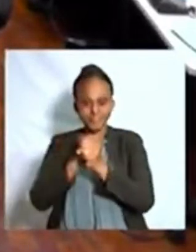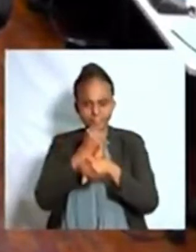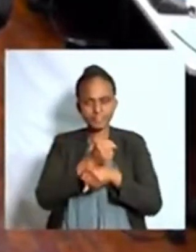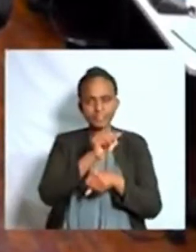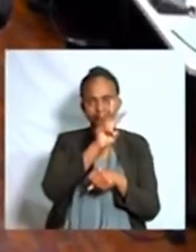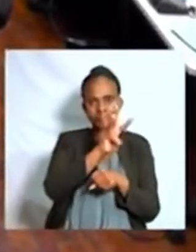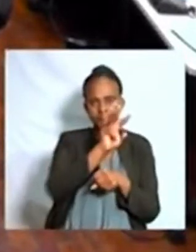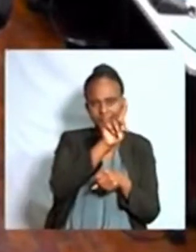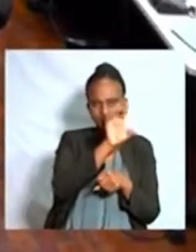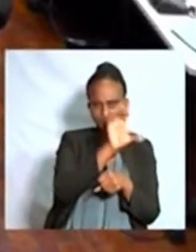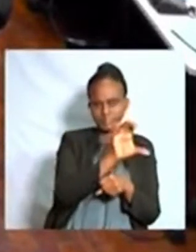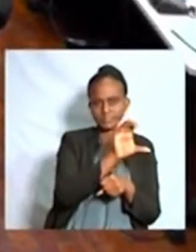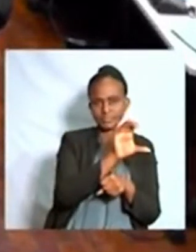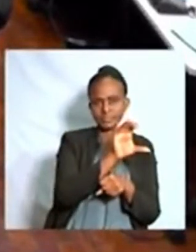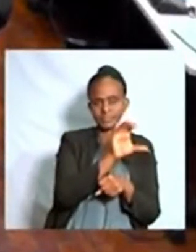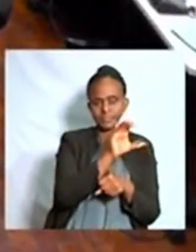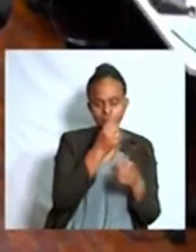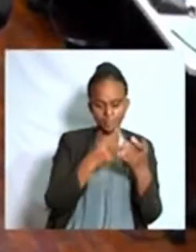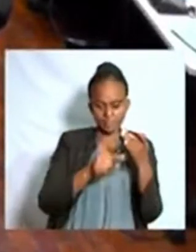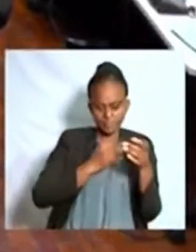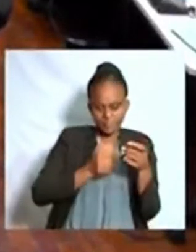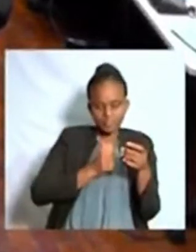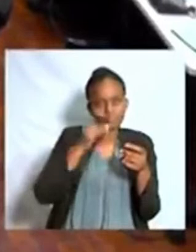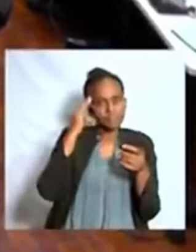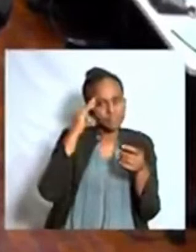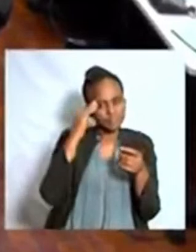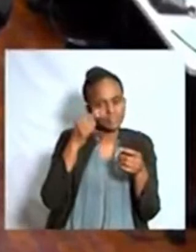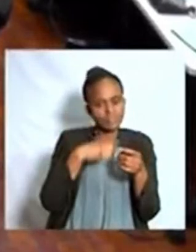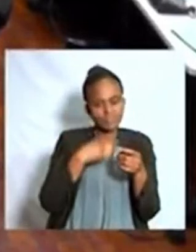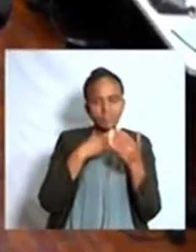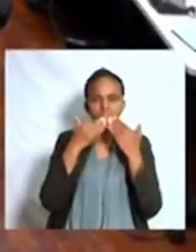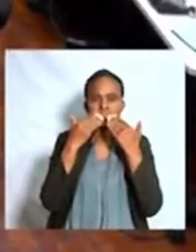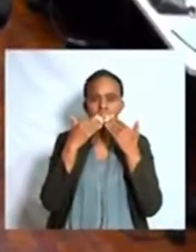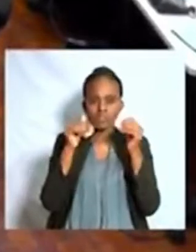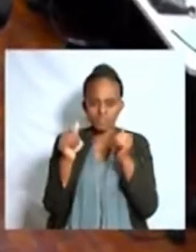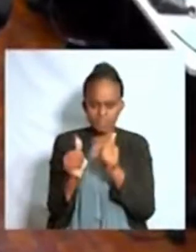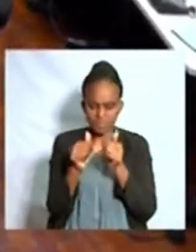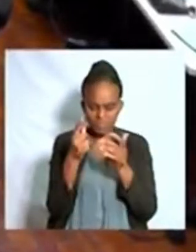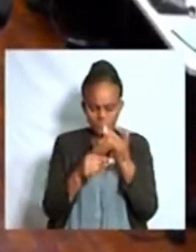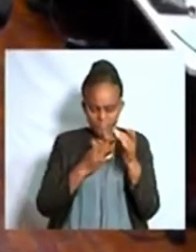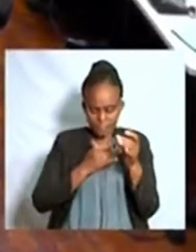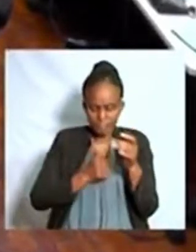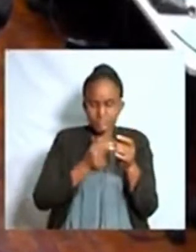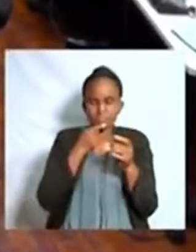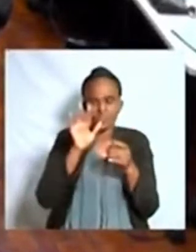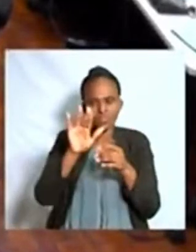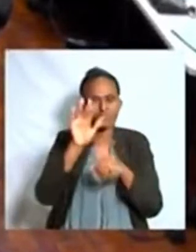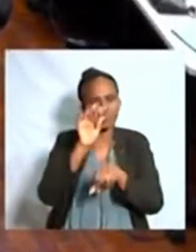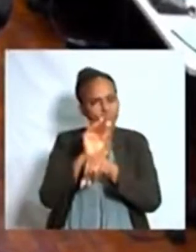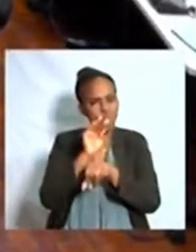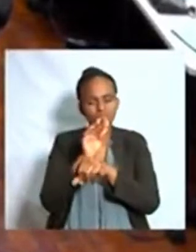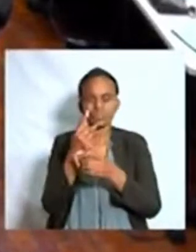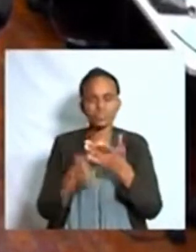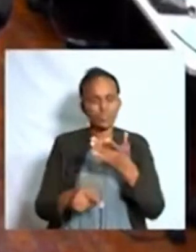WTCs. No, but what I mean, yes, I appreciate the activity, but what I'm saying is, what was your comment on it?